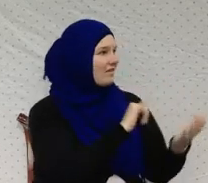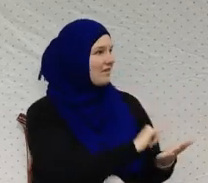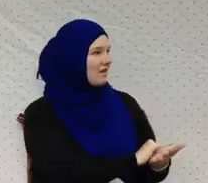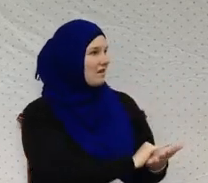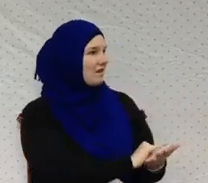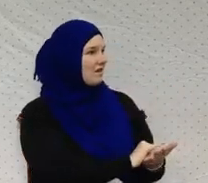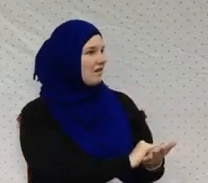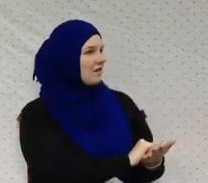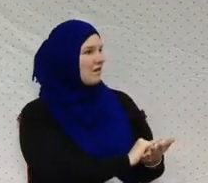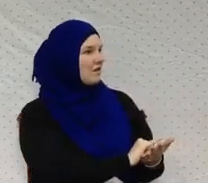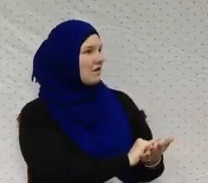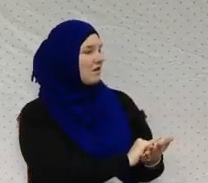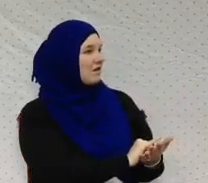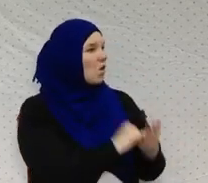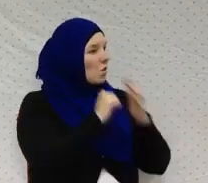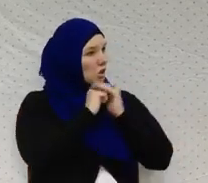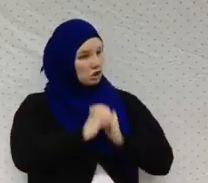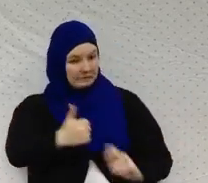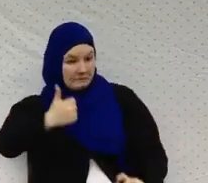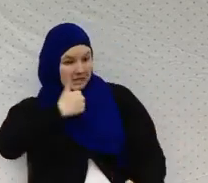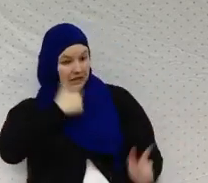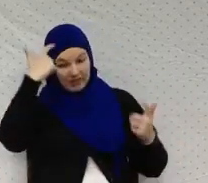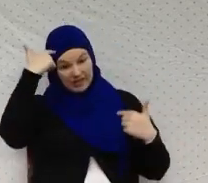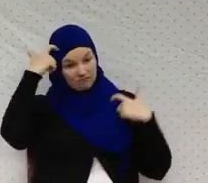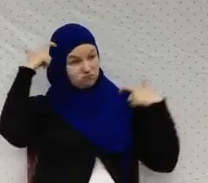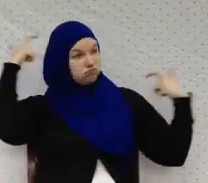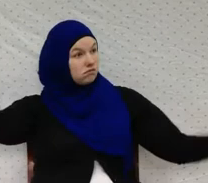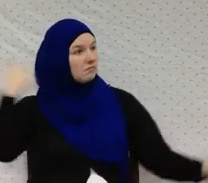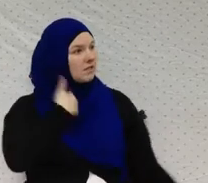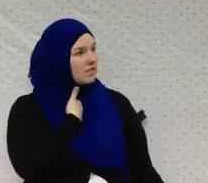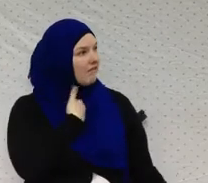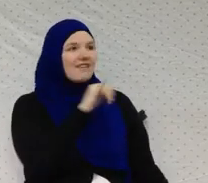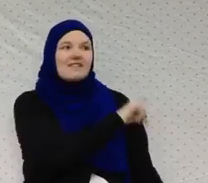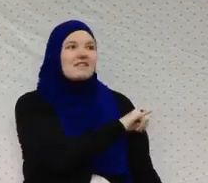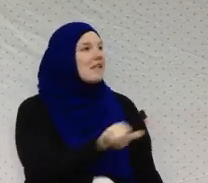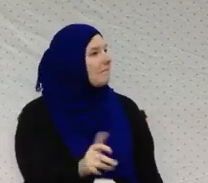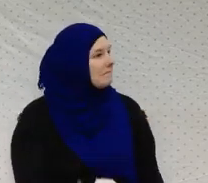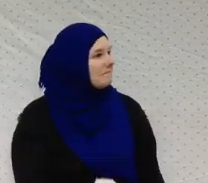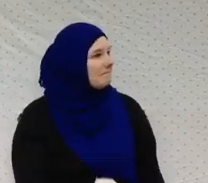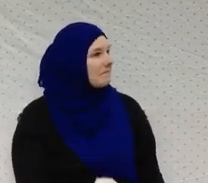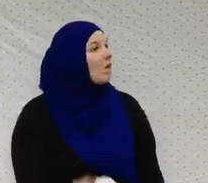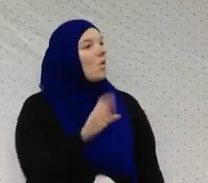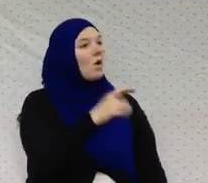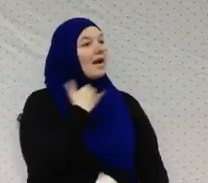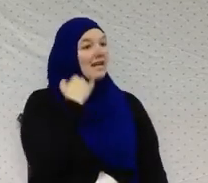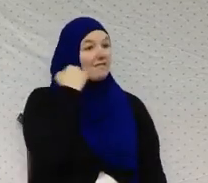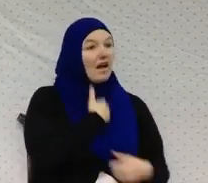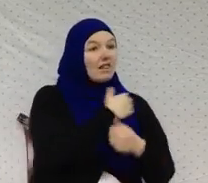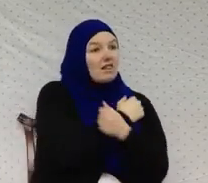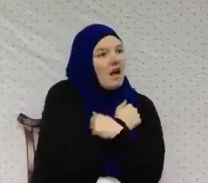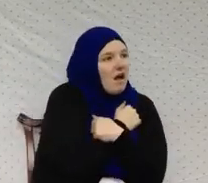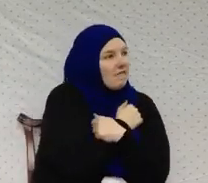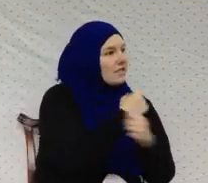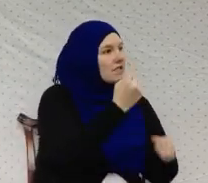as if worshipping myself is not shirk. As if when I love